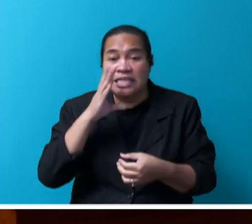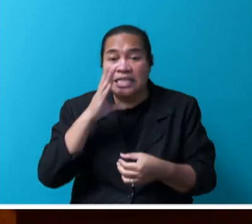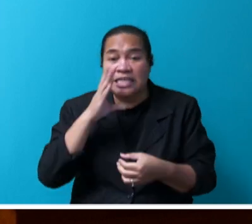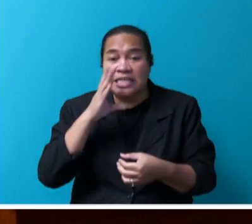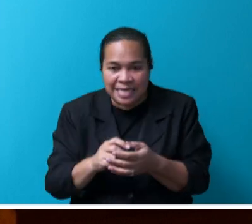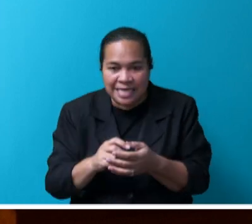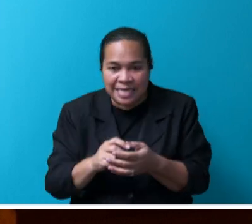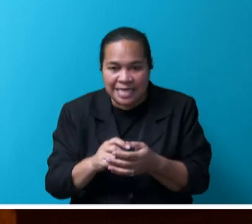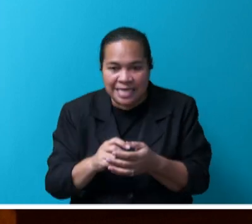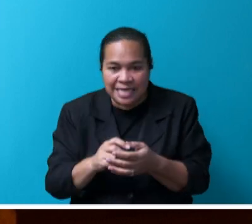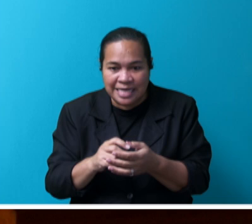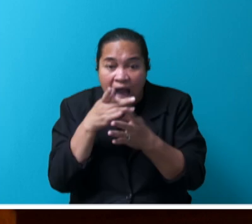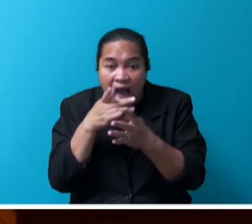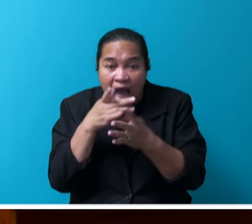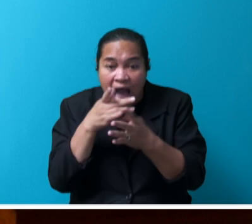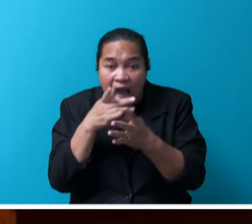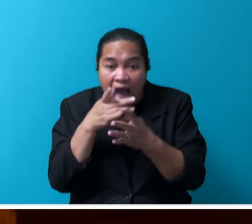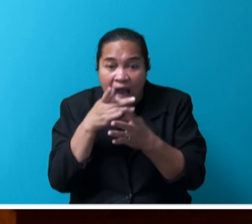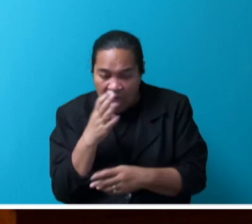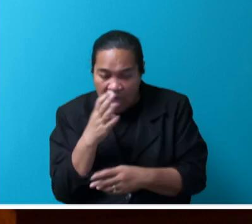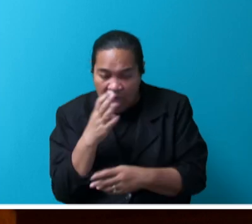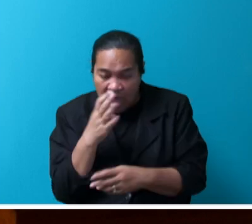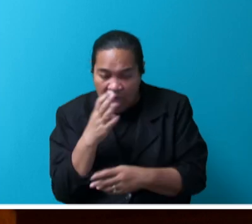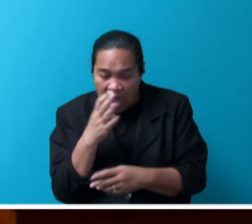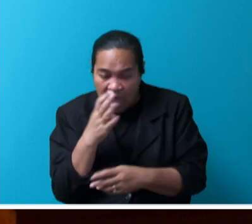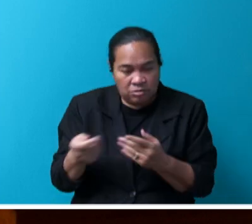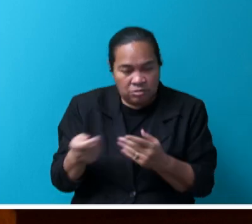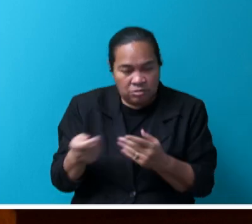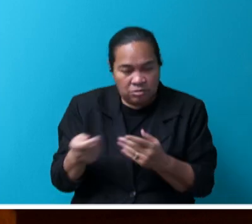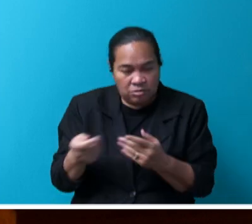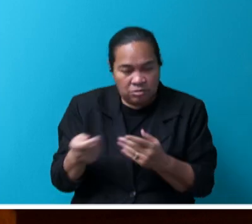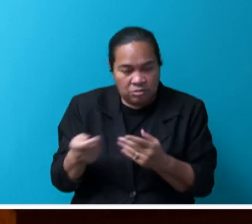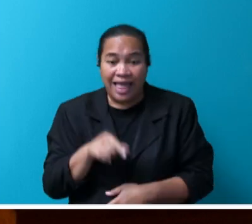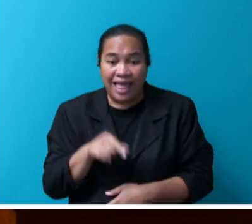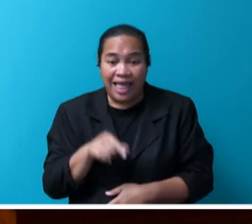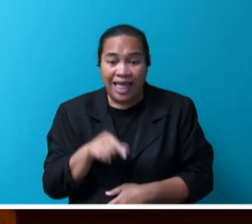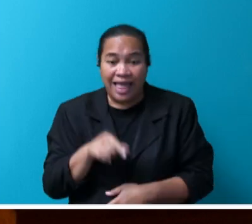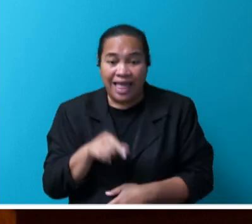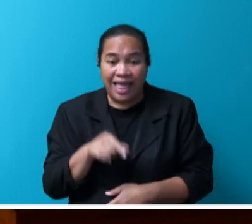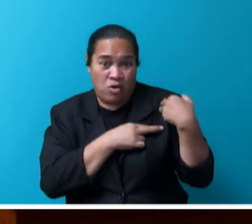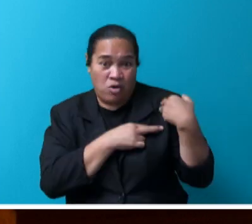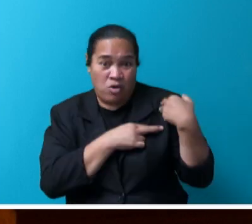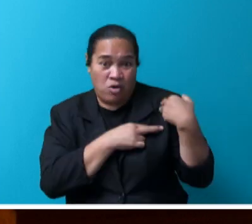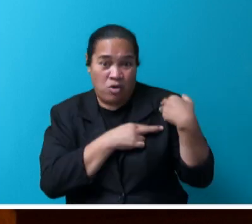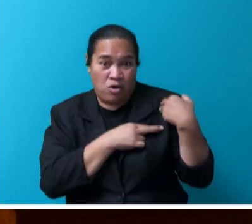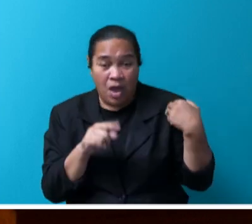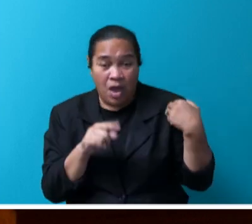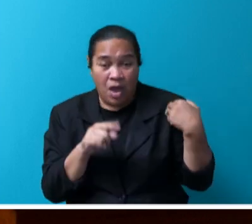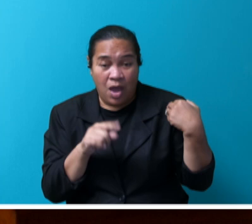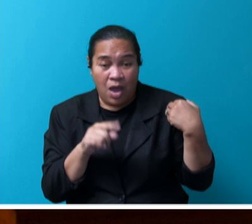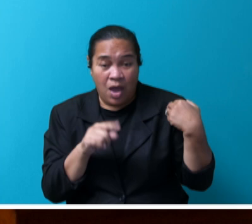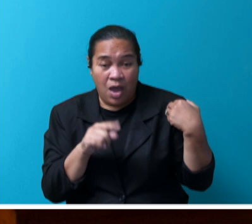immigration records. To date, Mr. Speaker, sir, approximately 75% of these records have